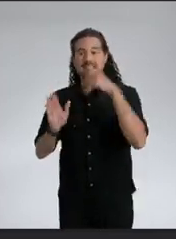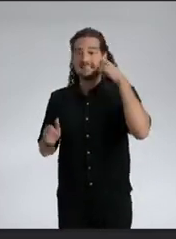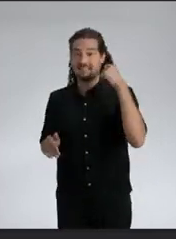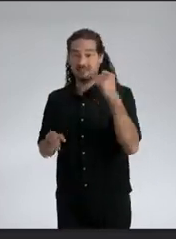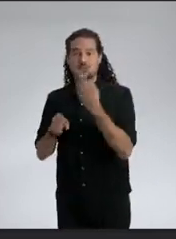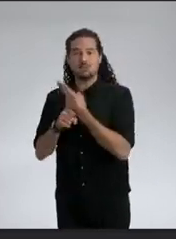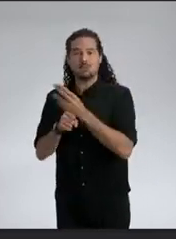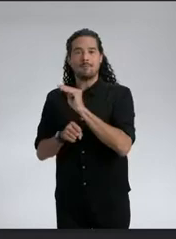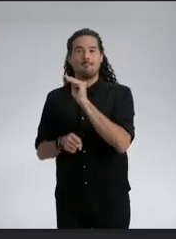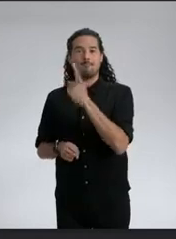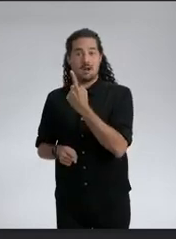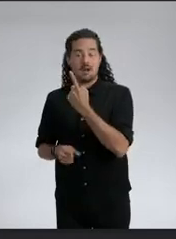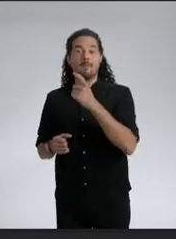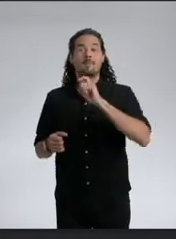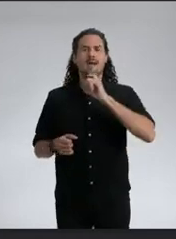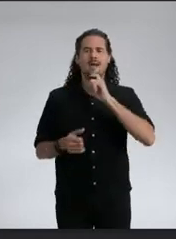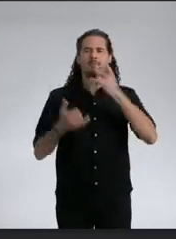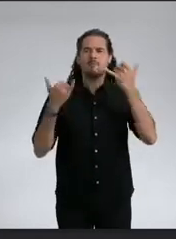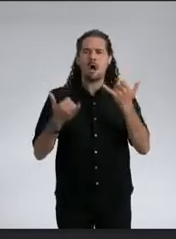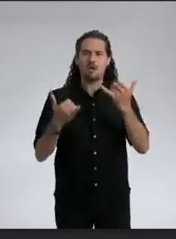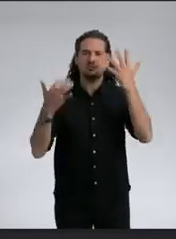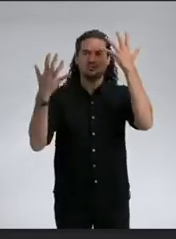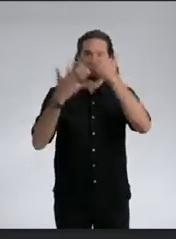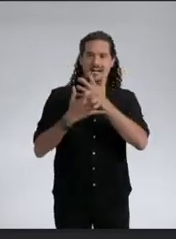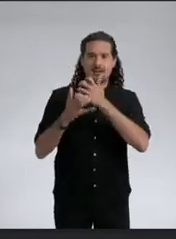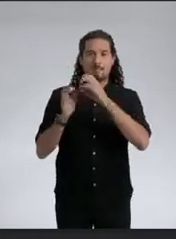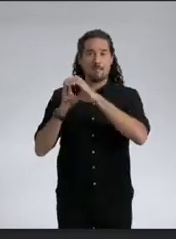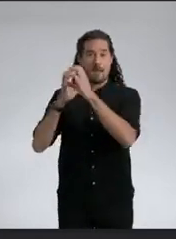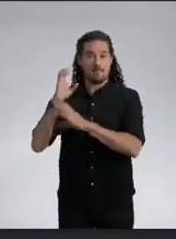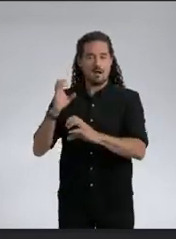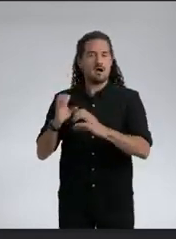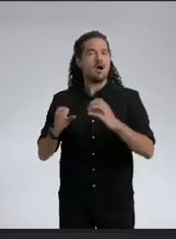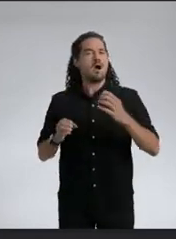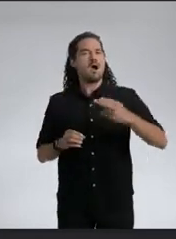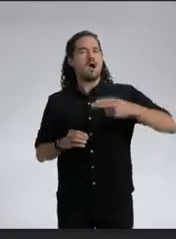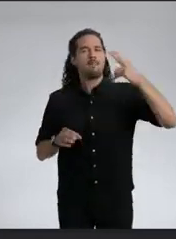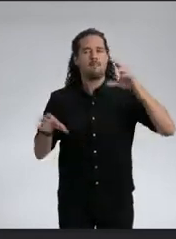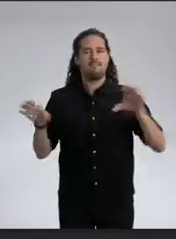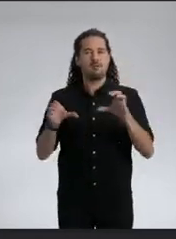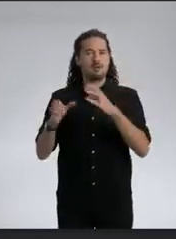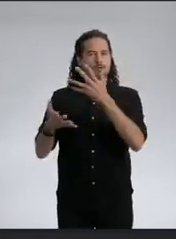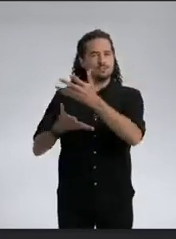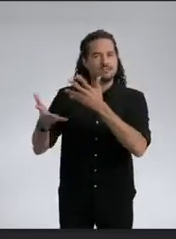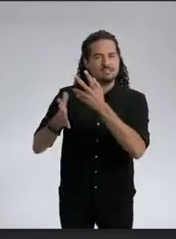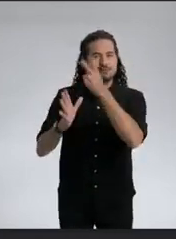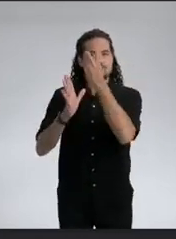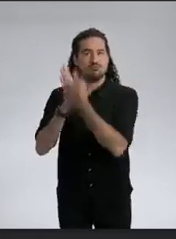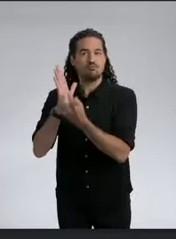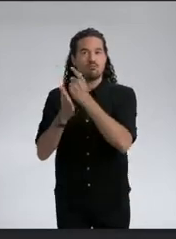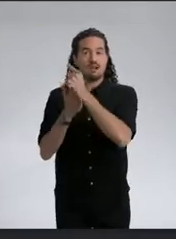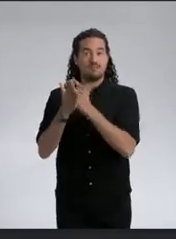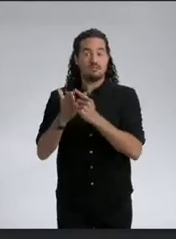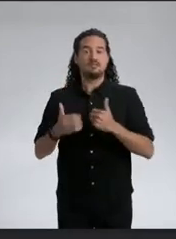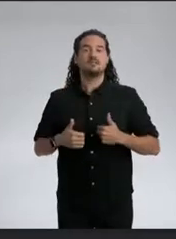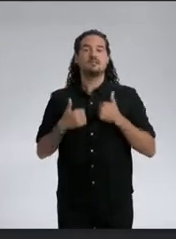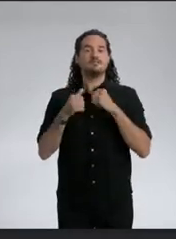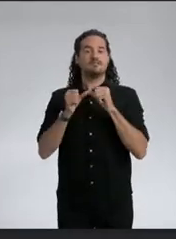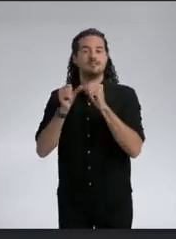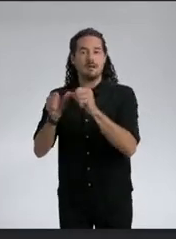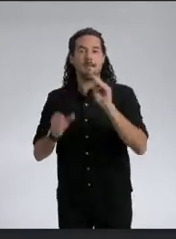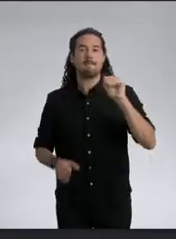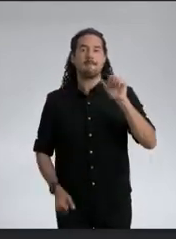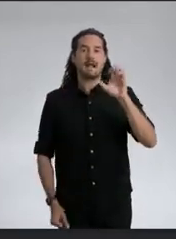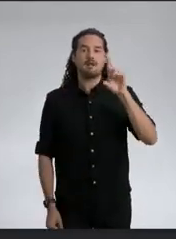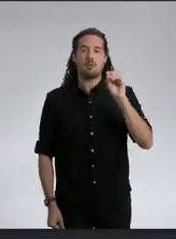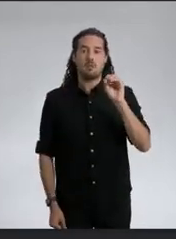shader pipeline to enable the high-performance, immersive graphics in their survival game, Metro Exodus for Mac. But this